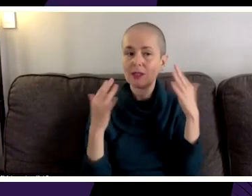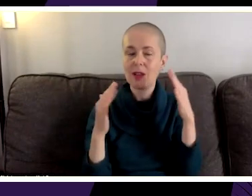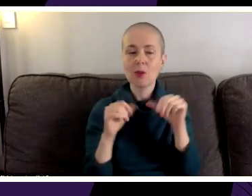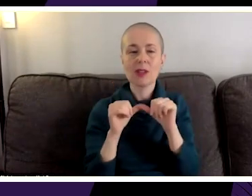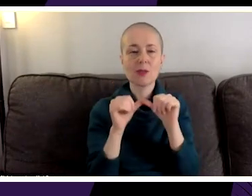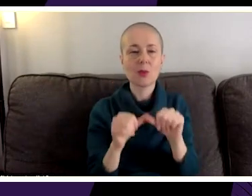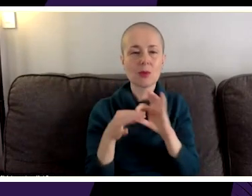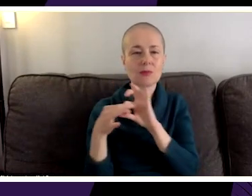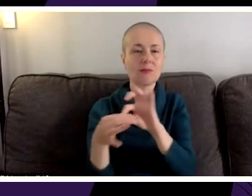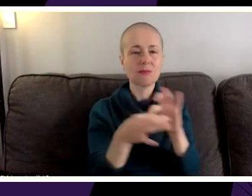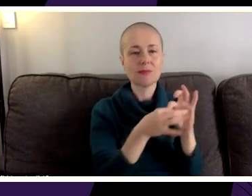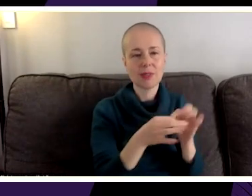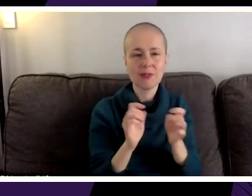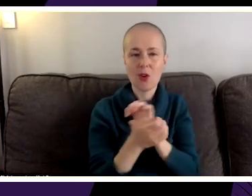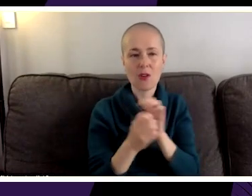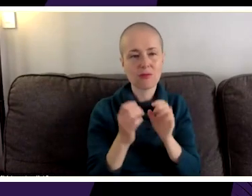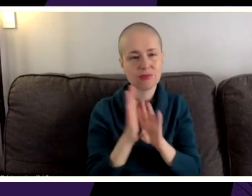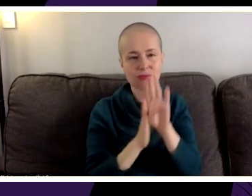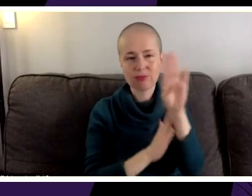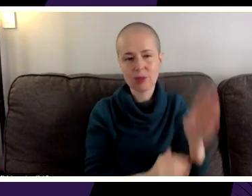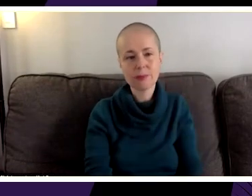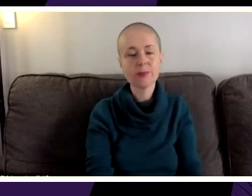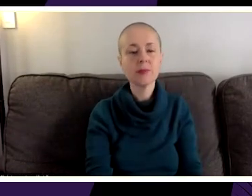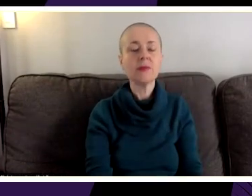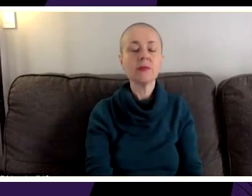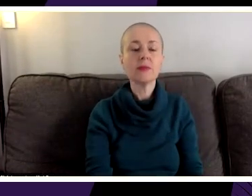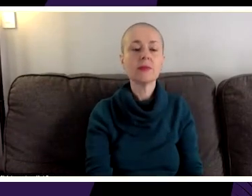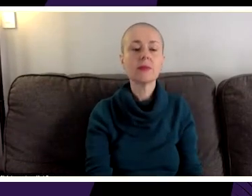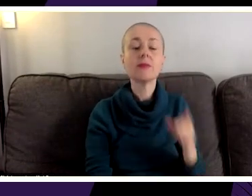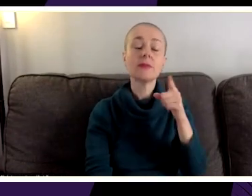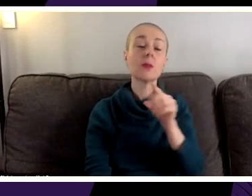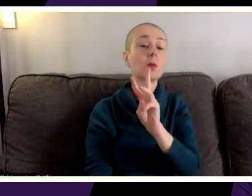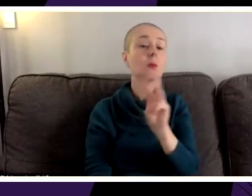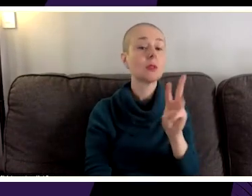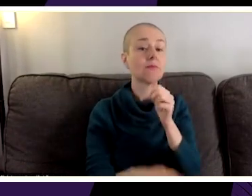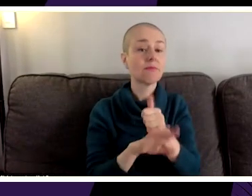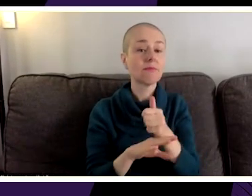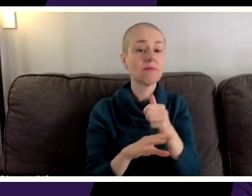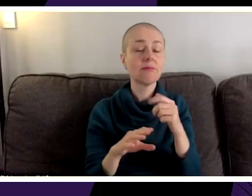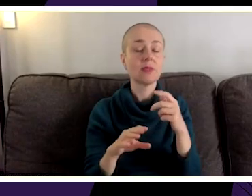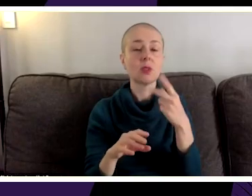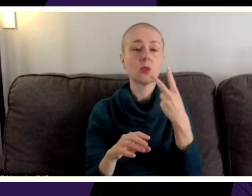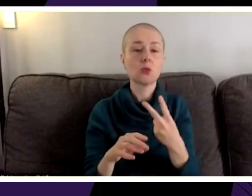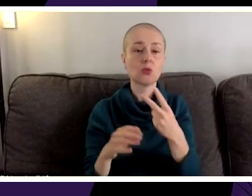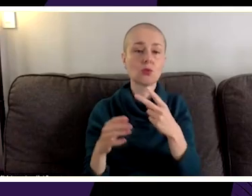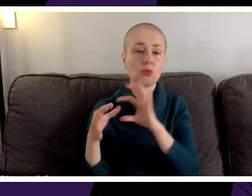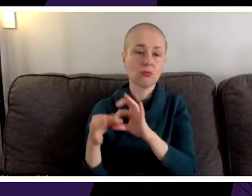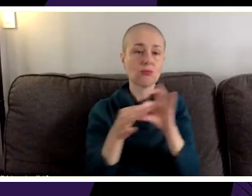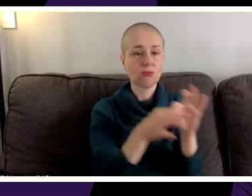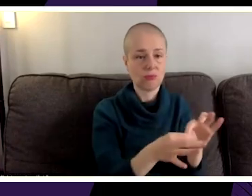connect, and evolve. The website unfolds into the two interconnected core functions.